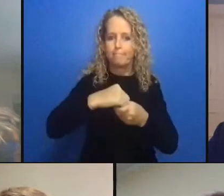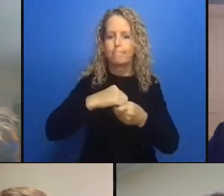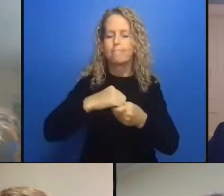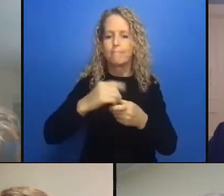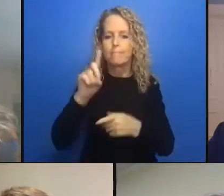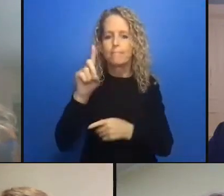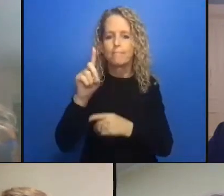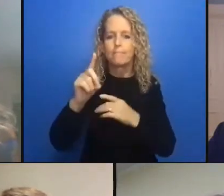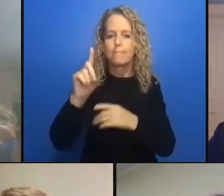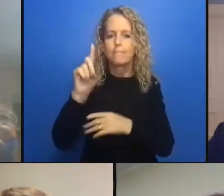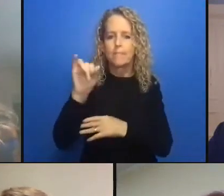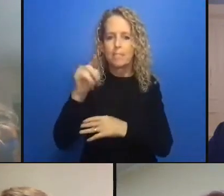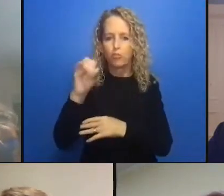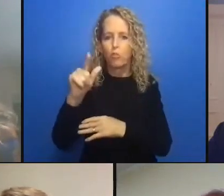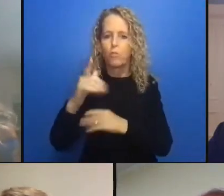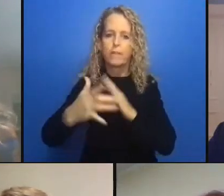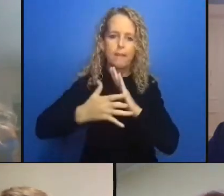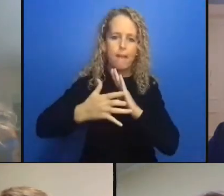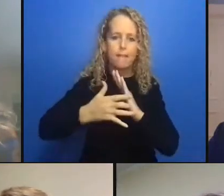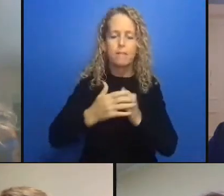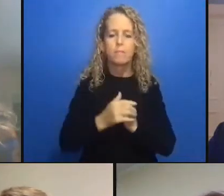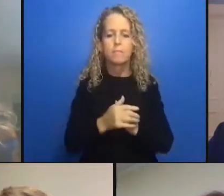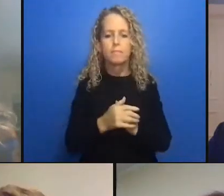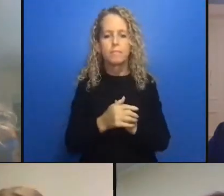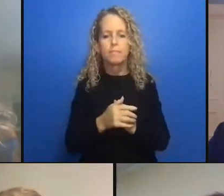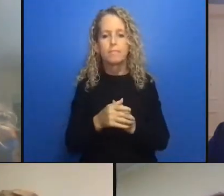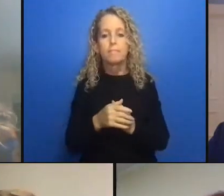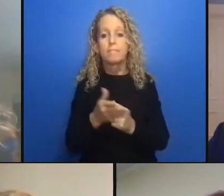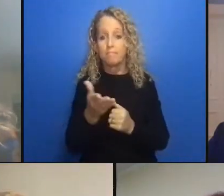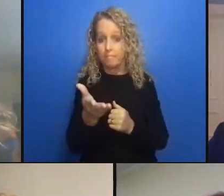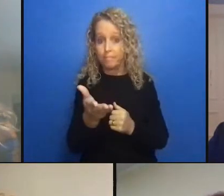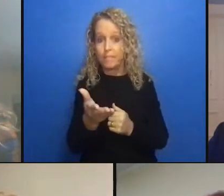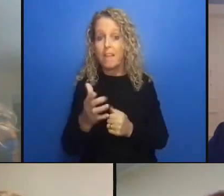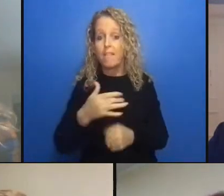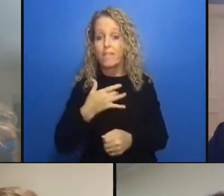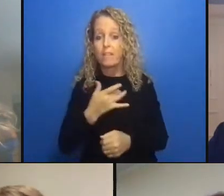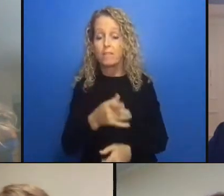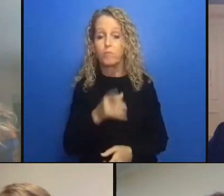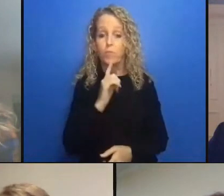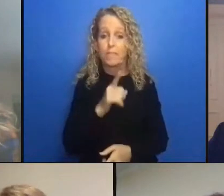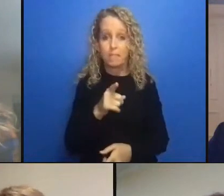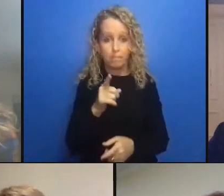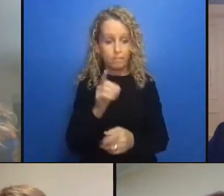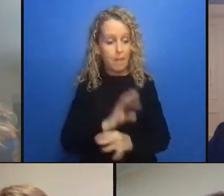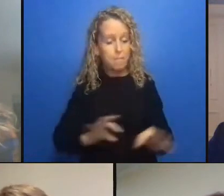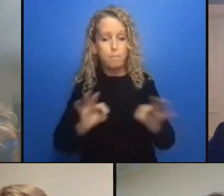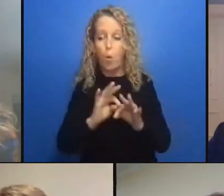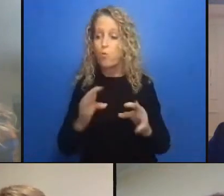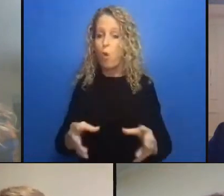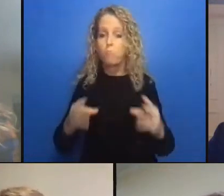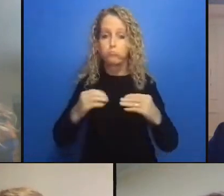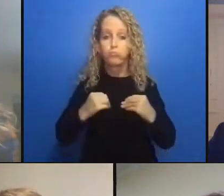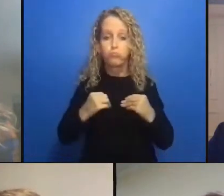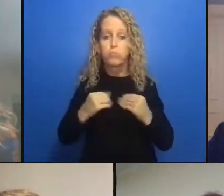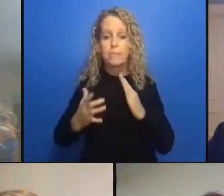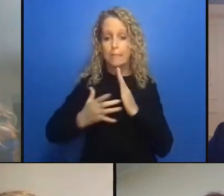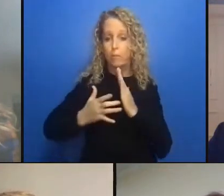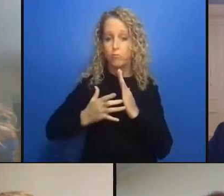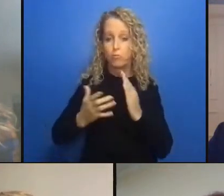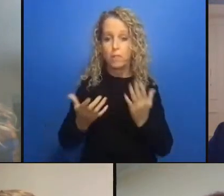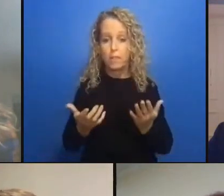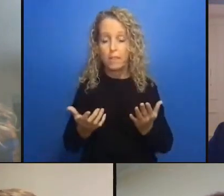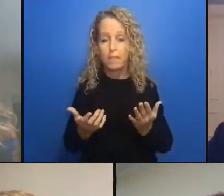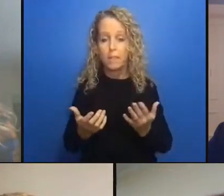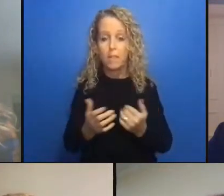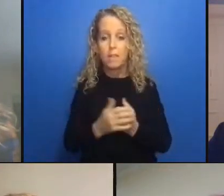means adopting technology to the use in your business. And I really like the idea of, you know, I go deal with a grocery store and